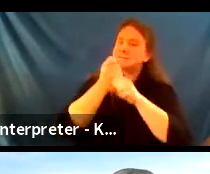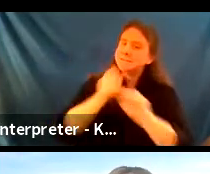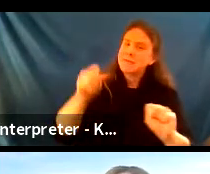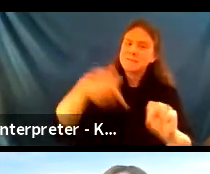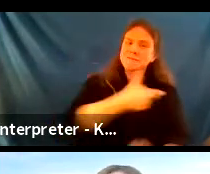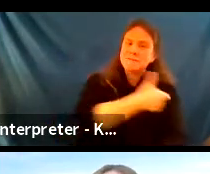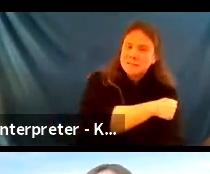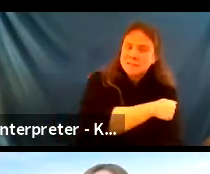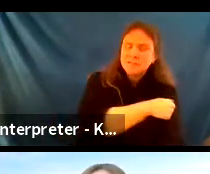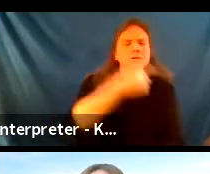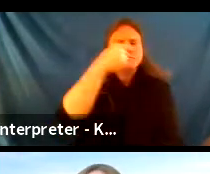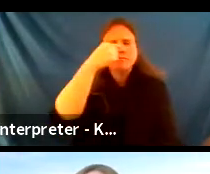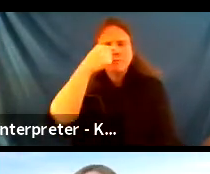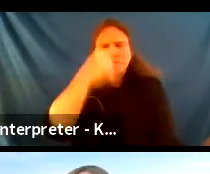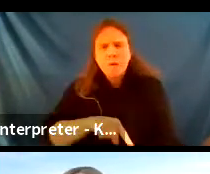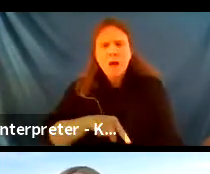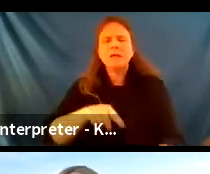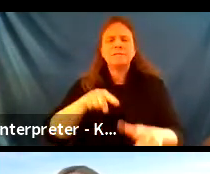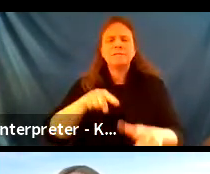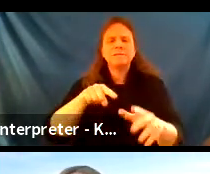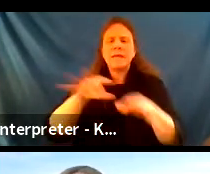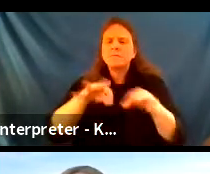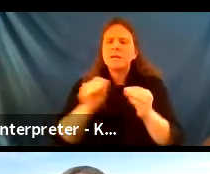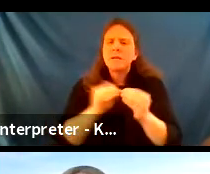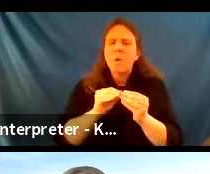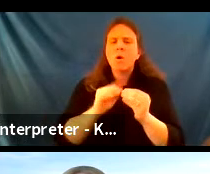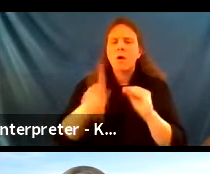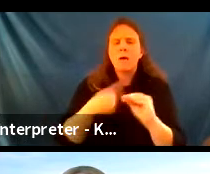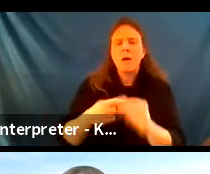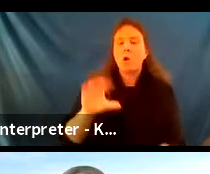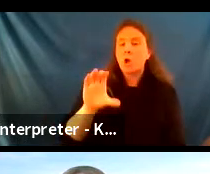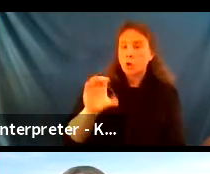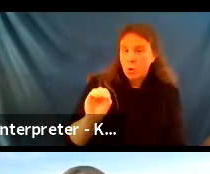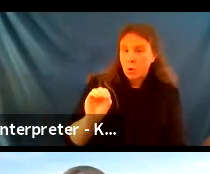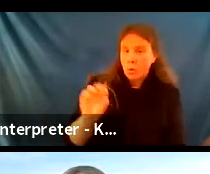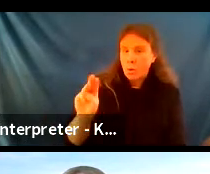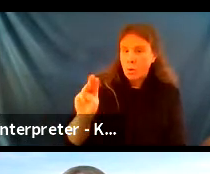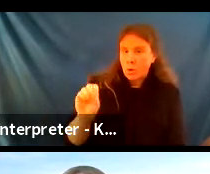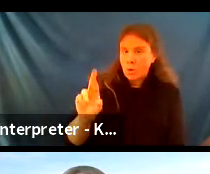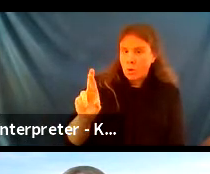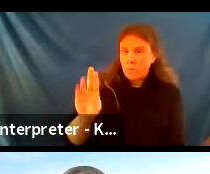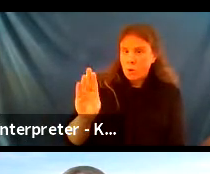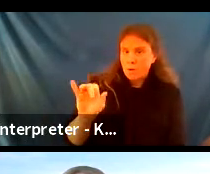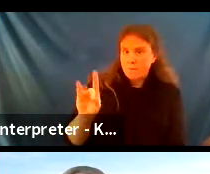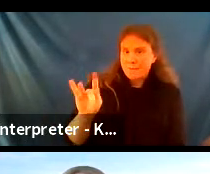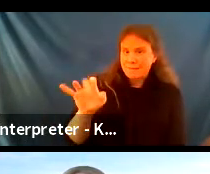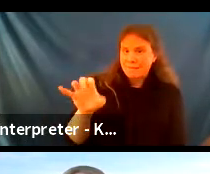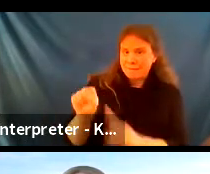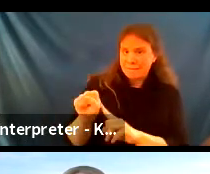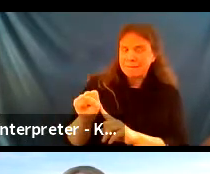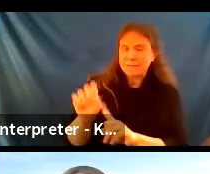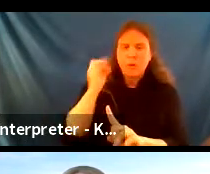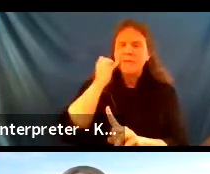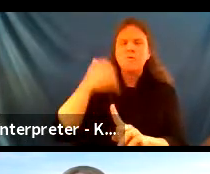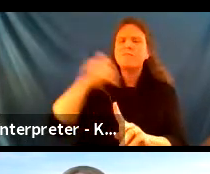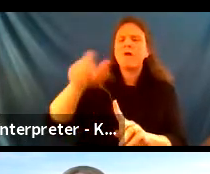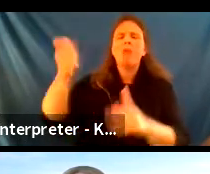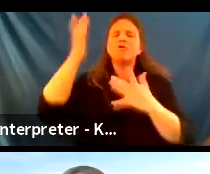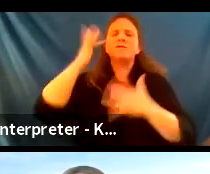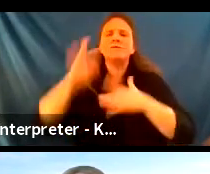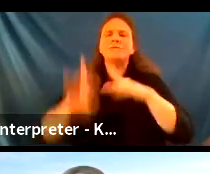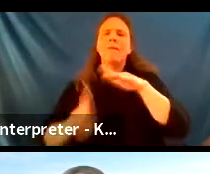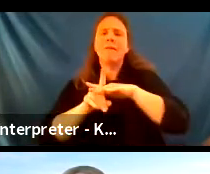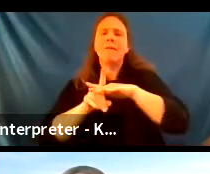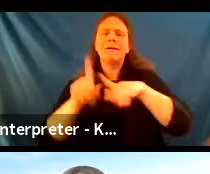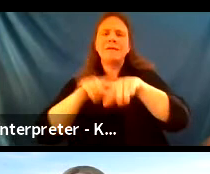about the comorbidities? Who was actually involved in the clinical trials and the comorbidities involved? How can that then be extrapolated